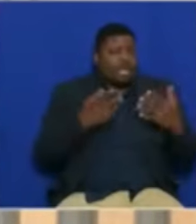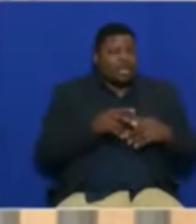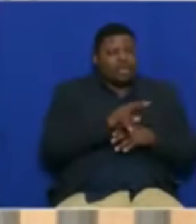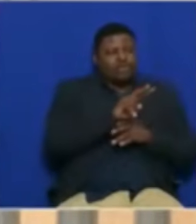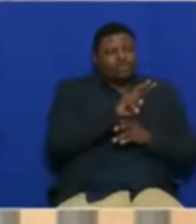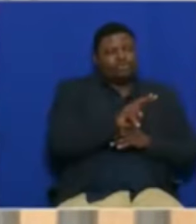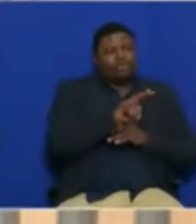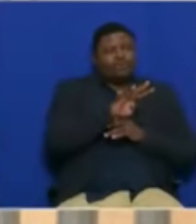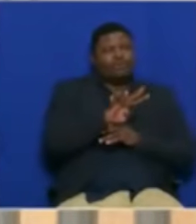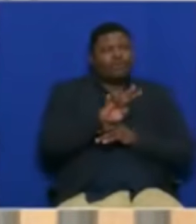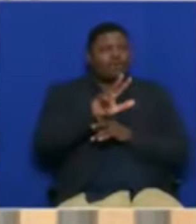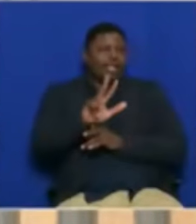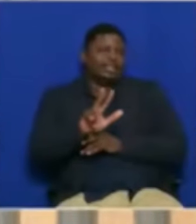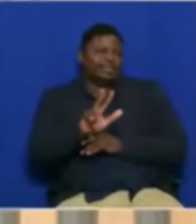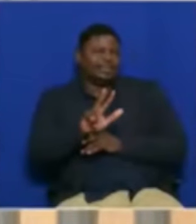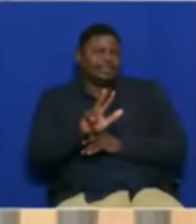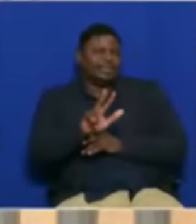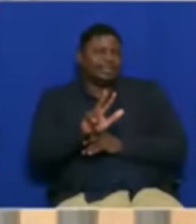sheet.